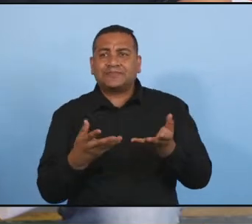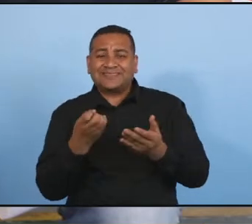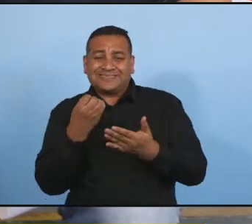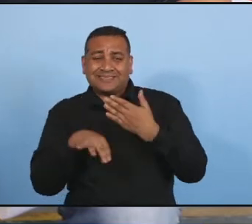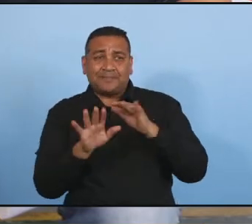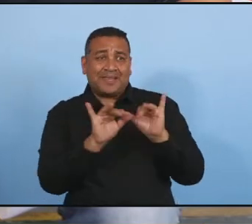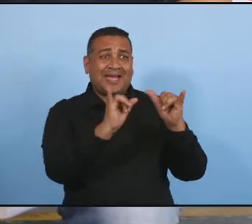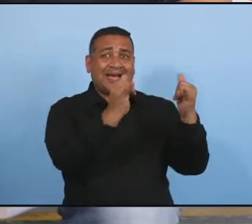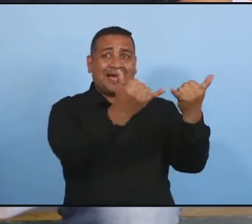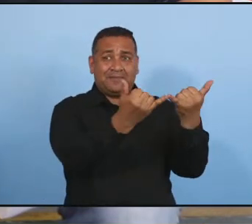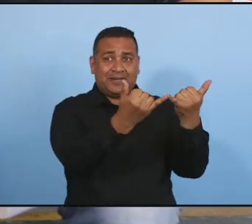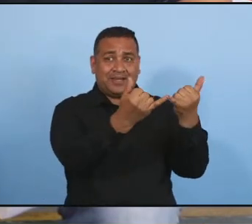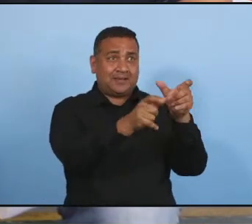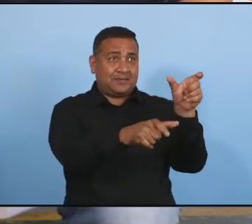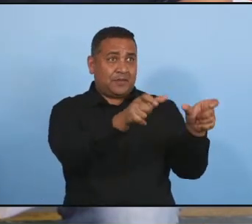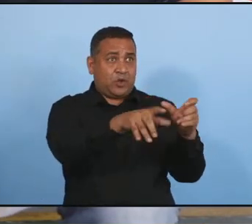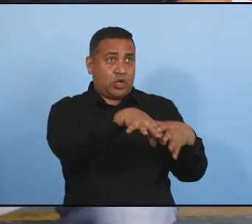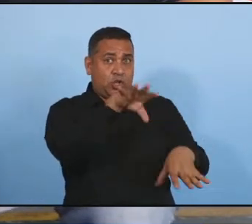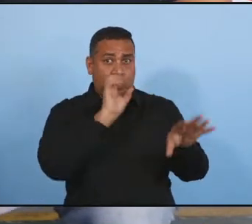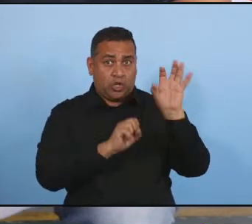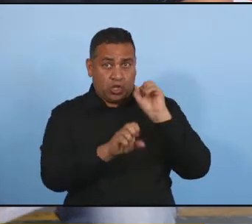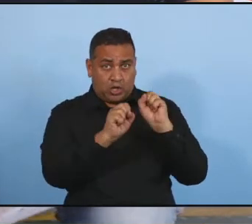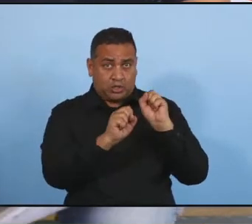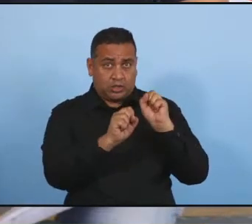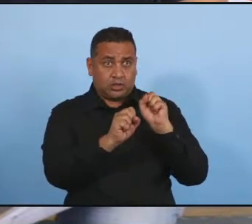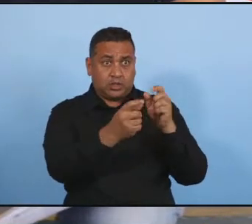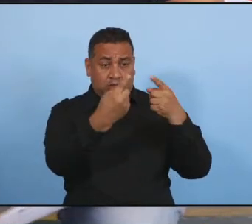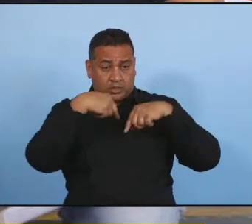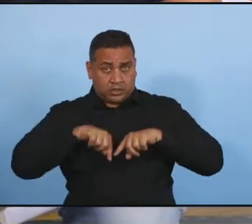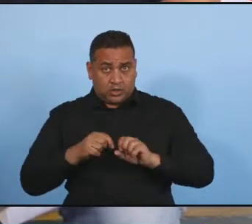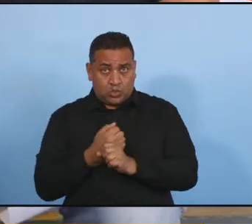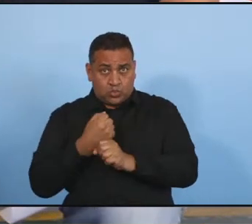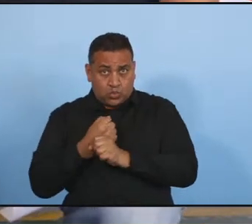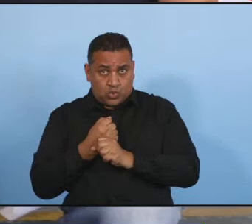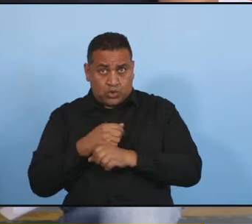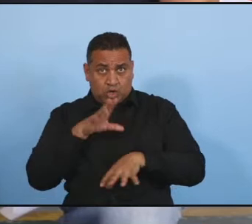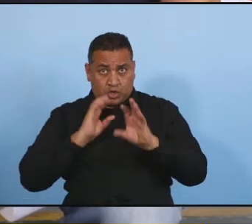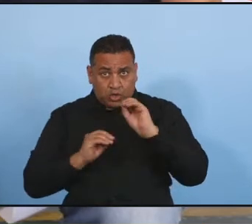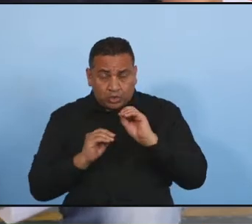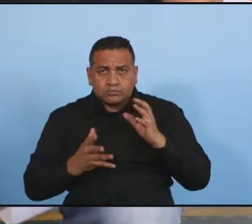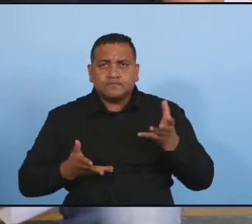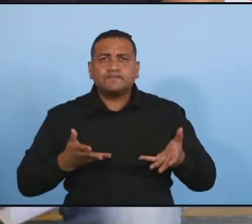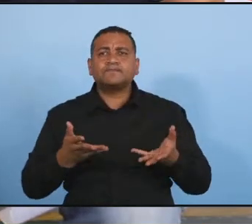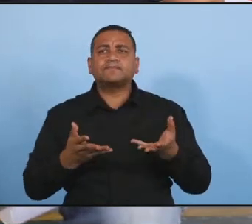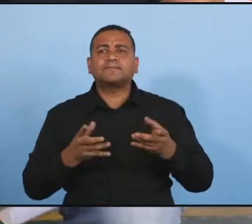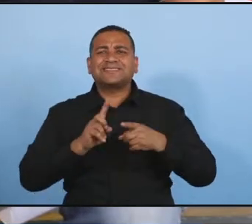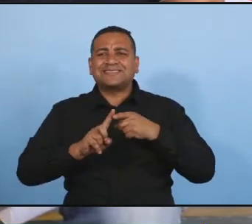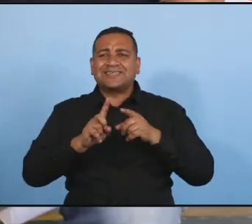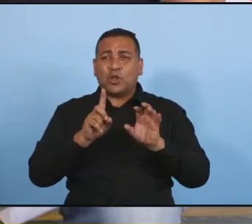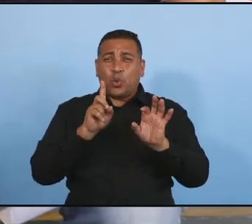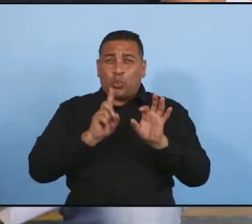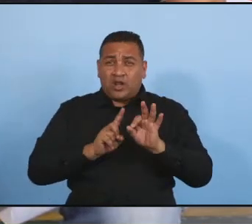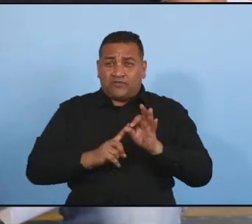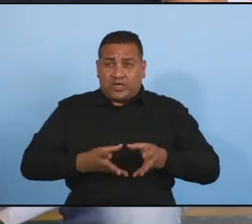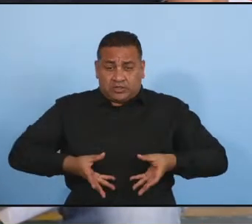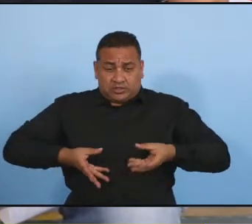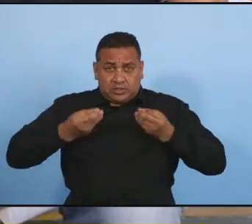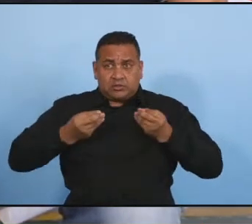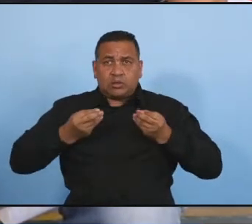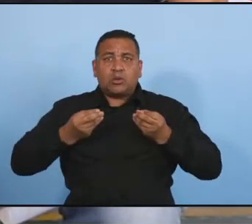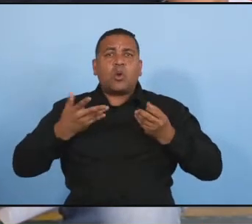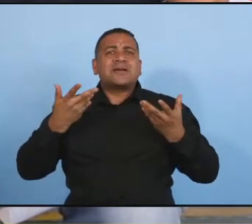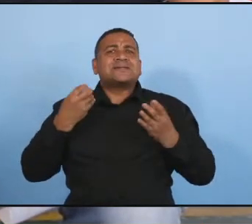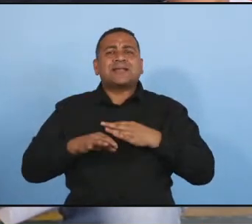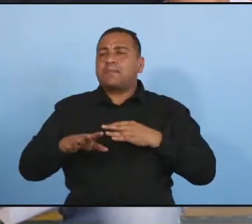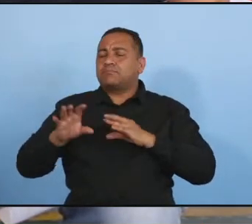on the job, and there's no real formal training or qualifications for them. So that's definitely there in the electronics side. Now, let me